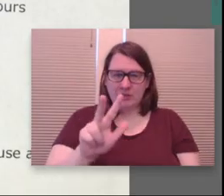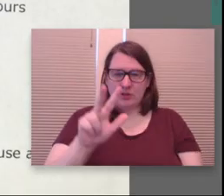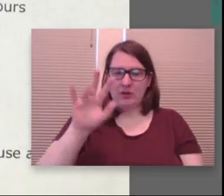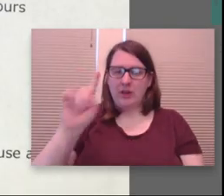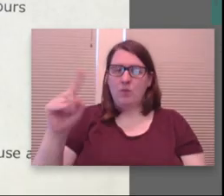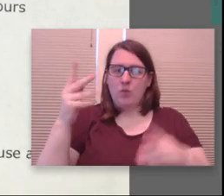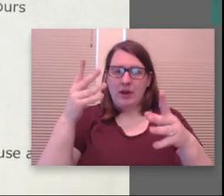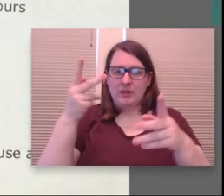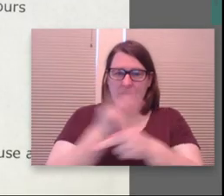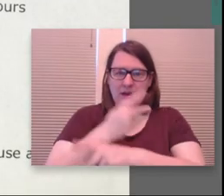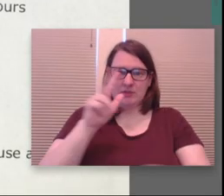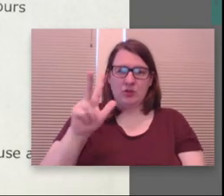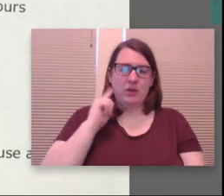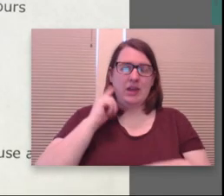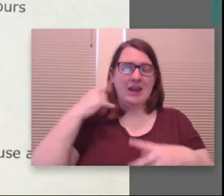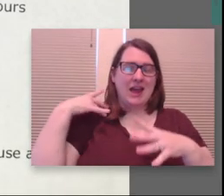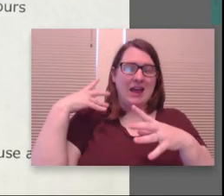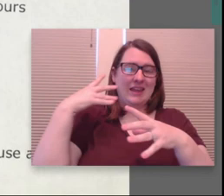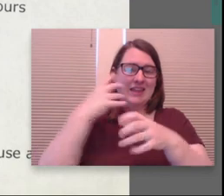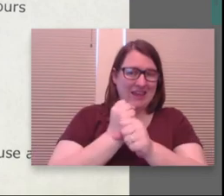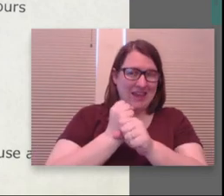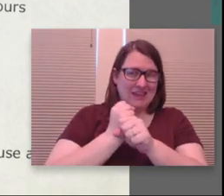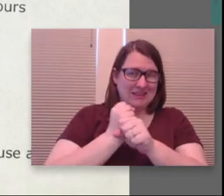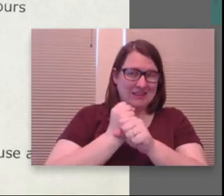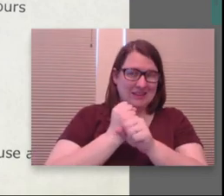5 times 3 and 1 times 3, and